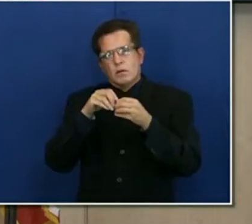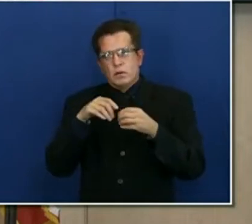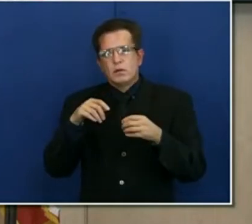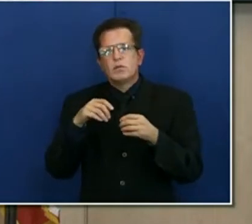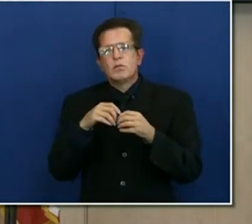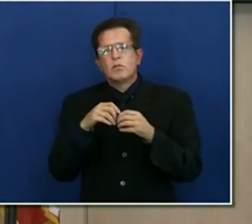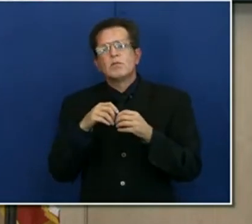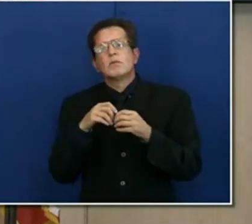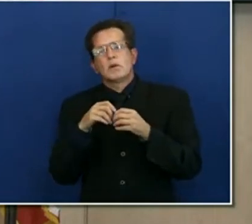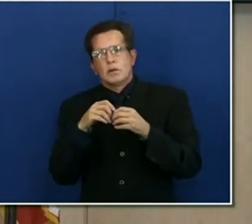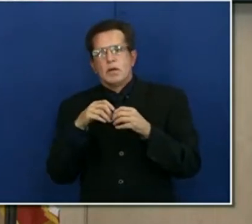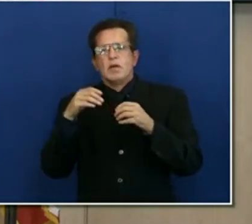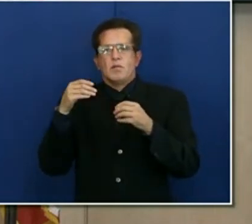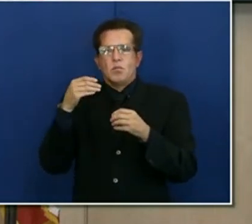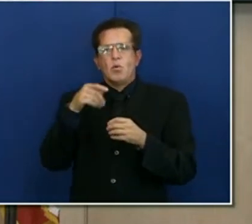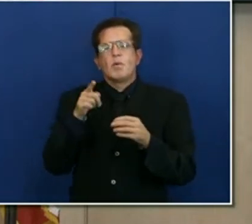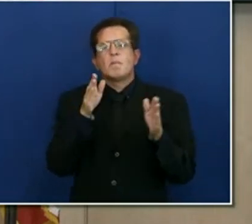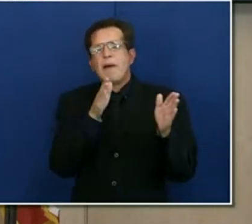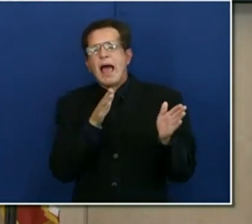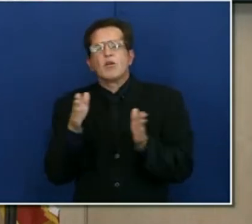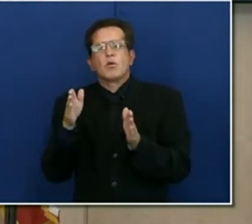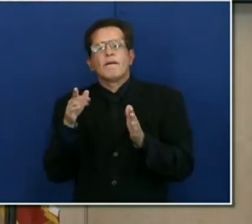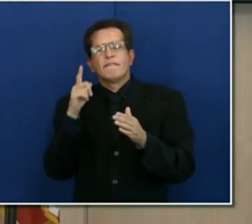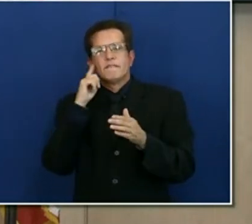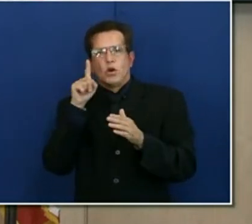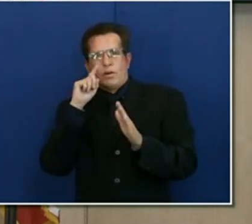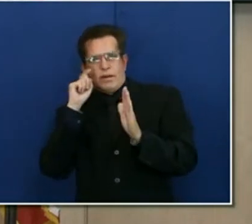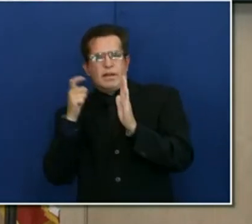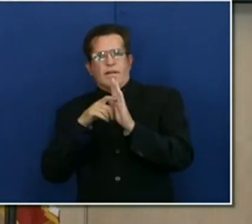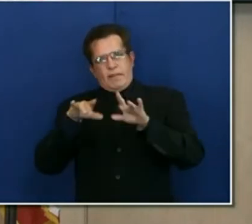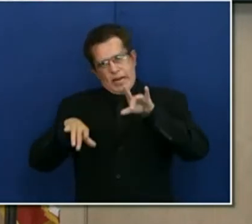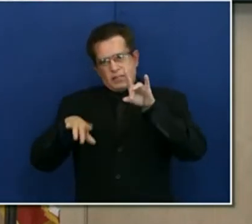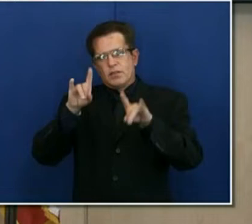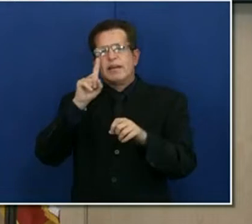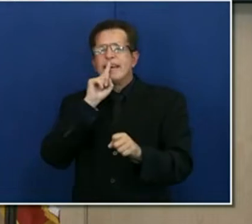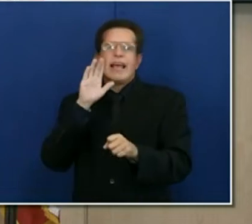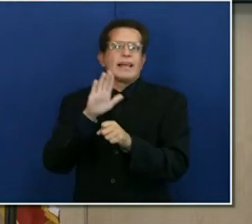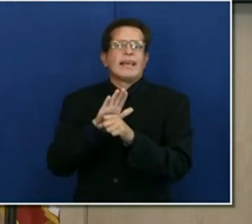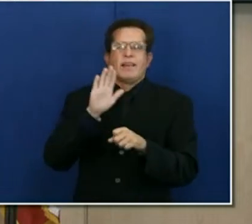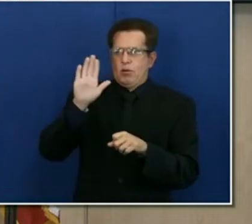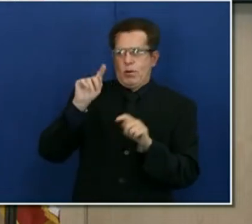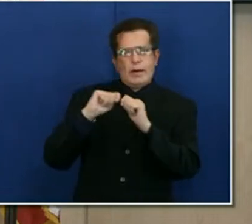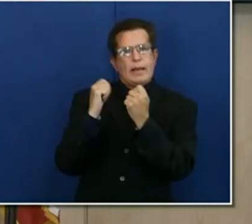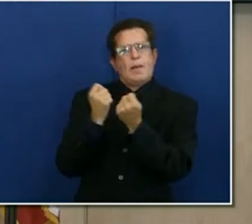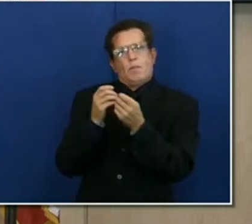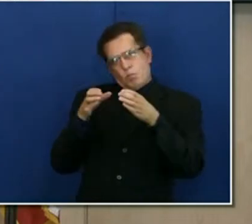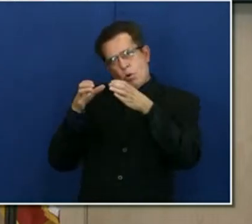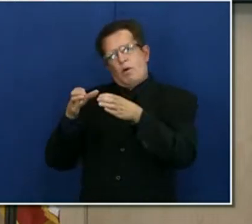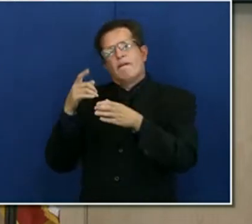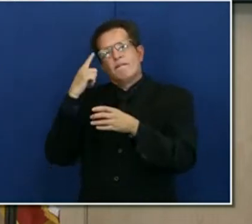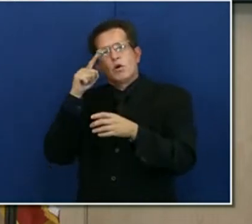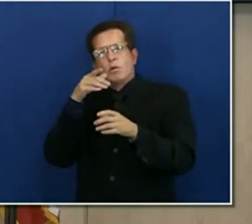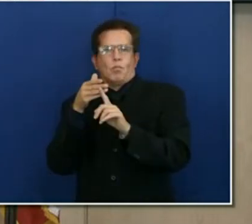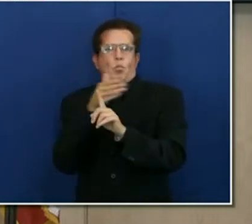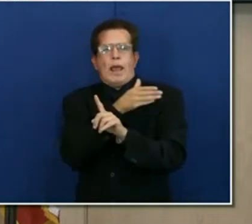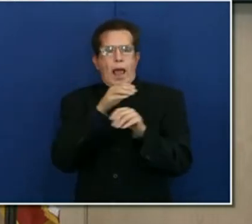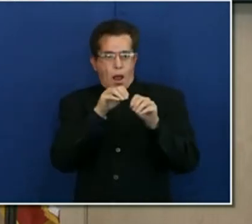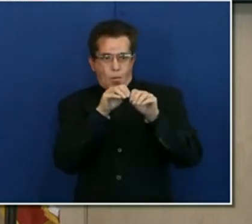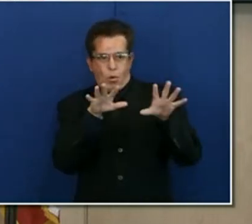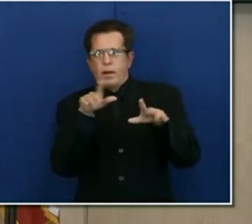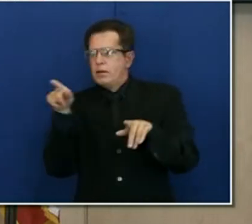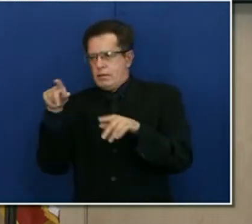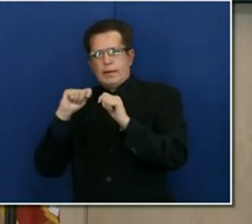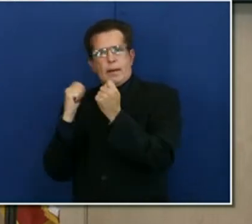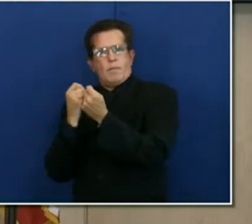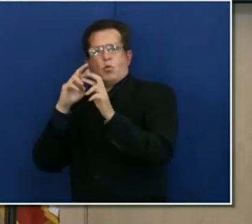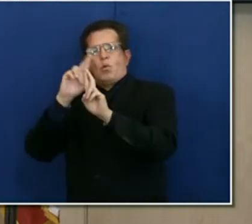genome sequencing for pattern recognition, increasing dedicated teams for pre-outbreak assessments and responding to outbreaks